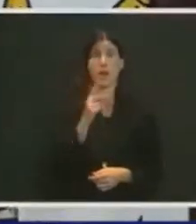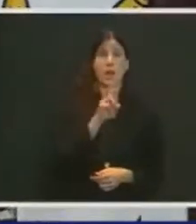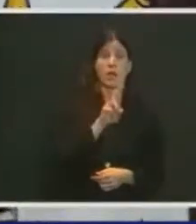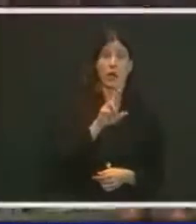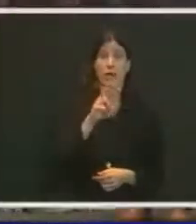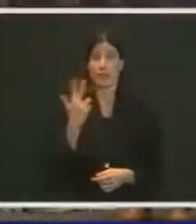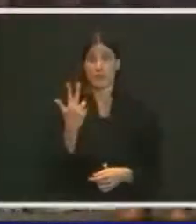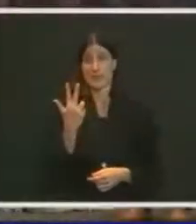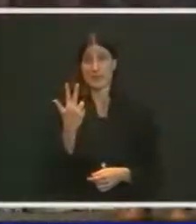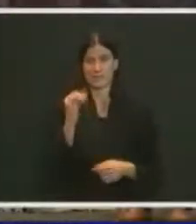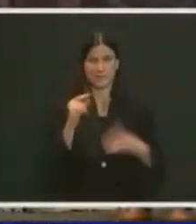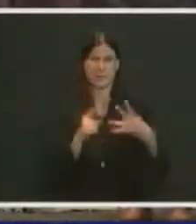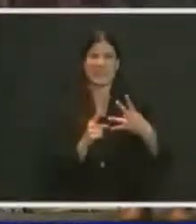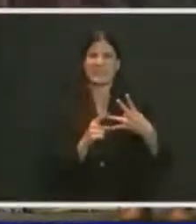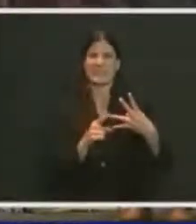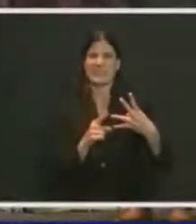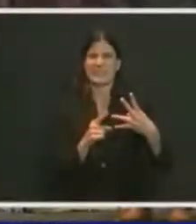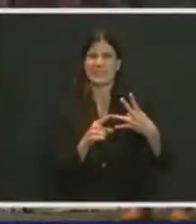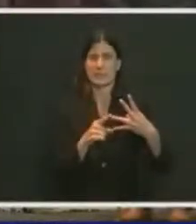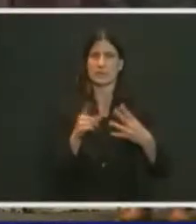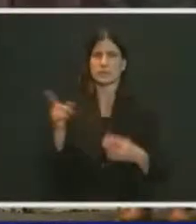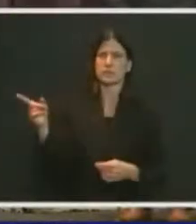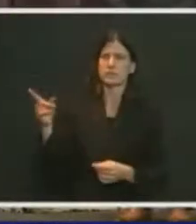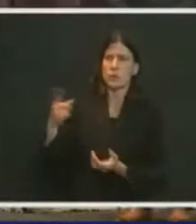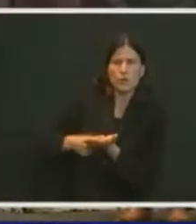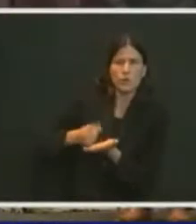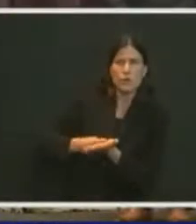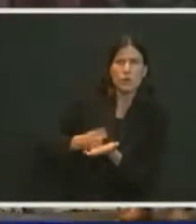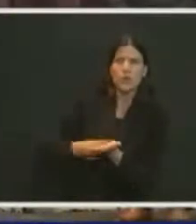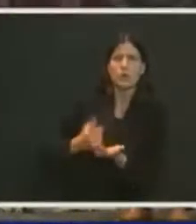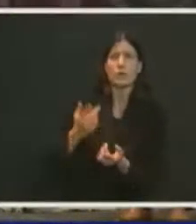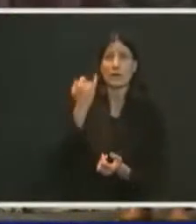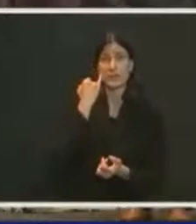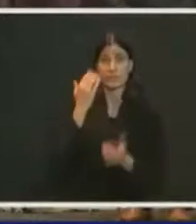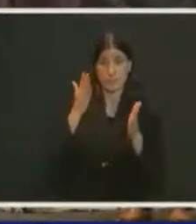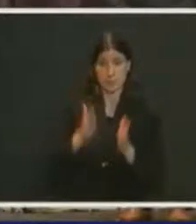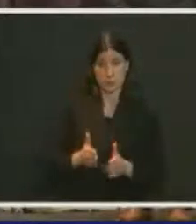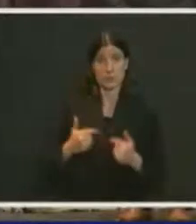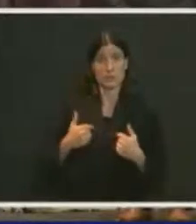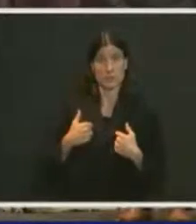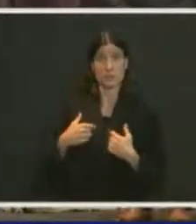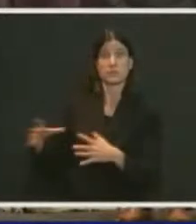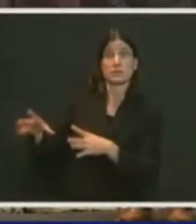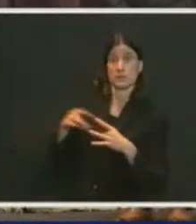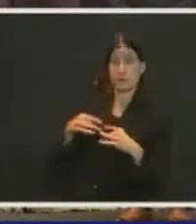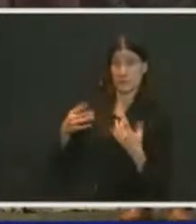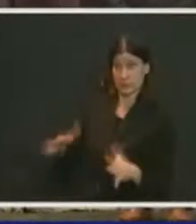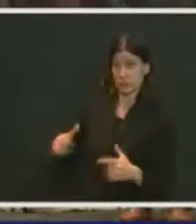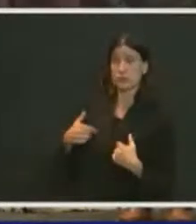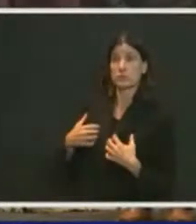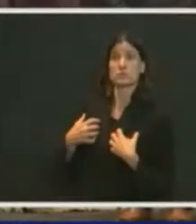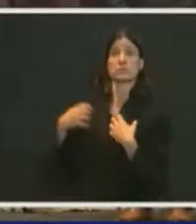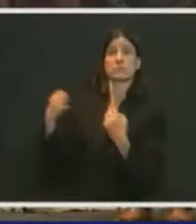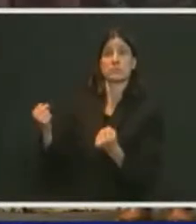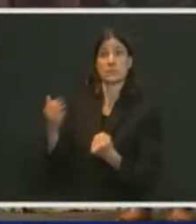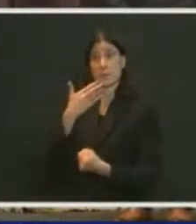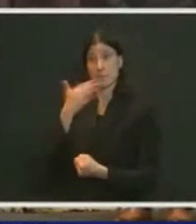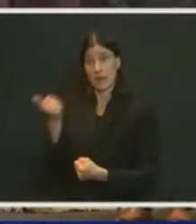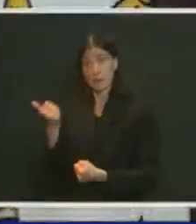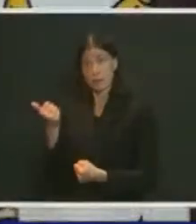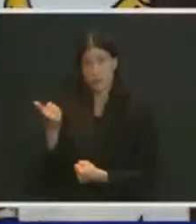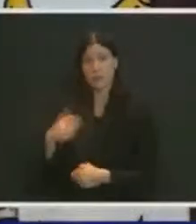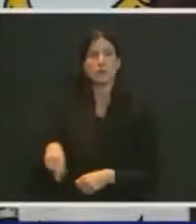upon knowing the prevalence, how many people are infected in the community. And because we don't